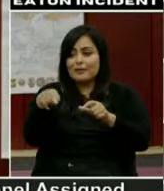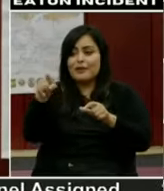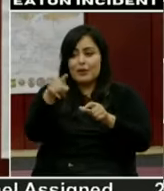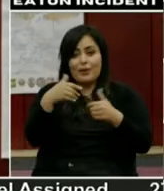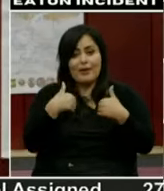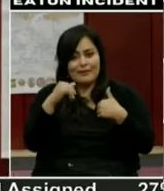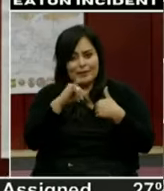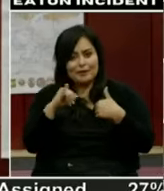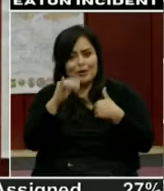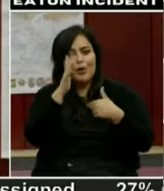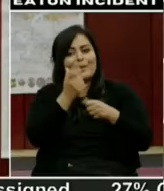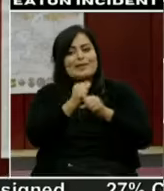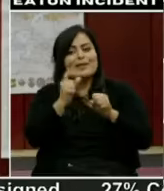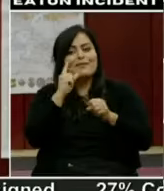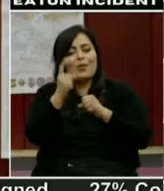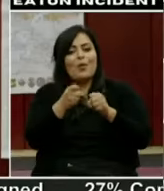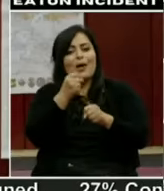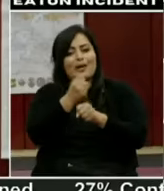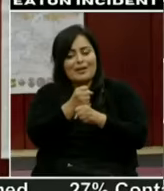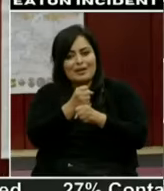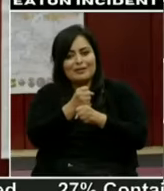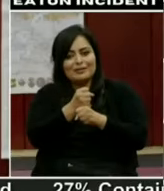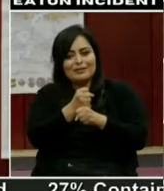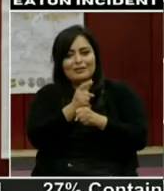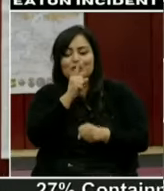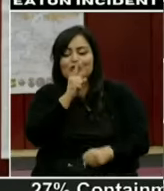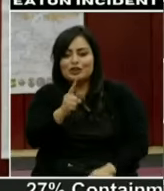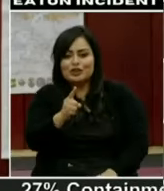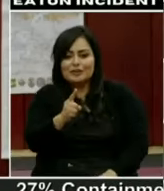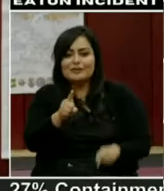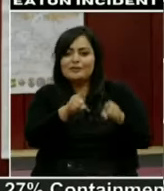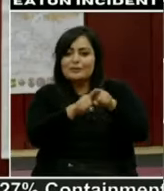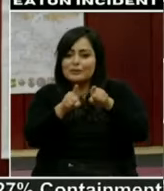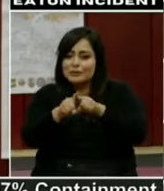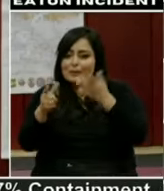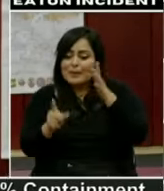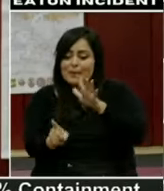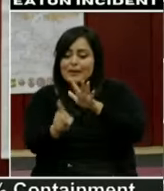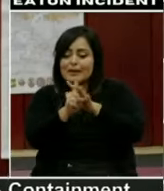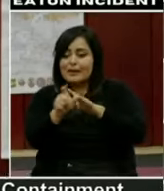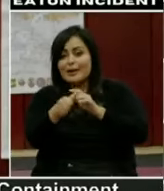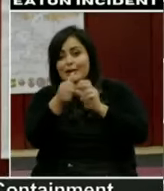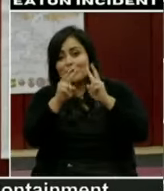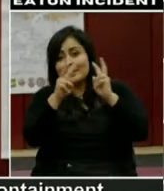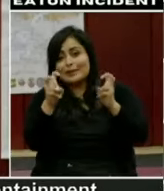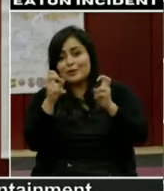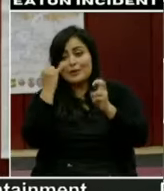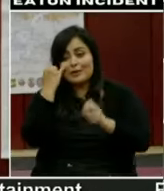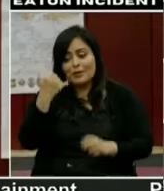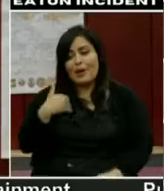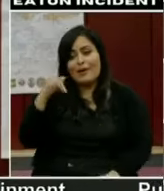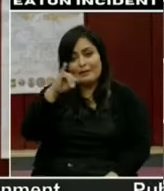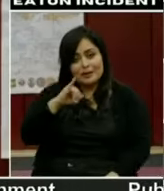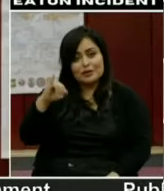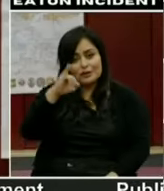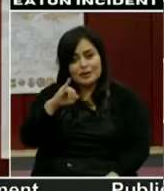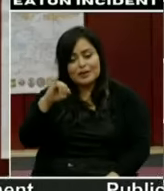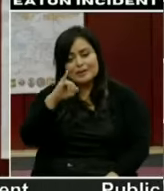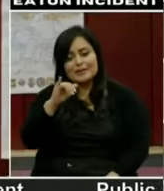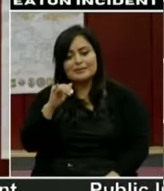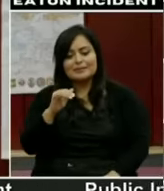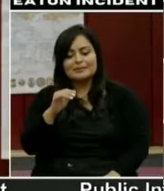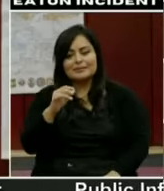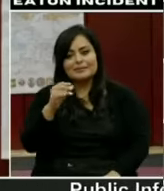sure. But there are also issues that you may have if you have insurance. So there is going to be a